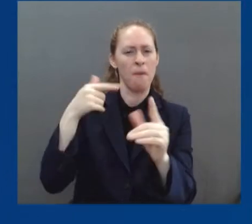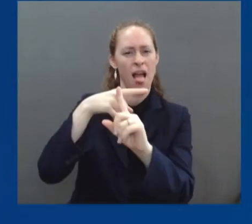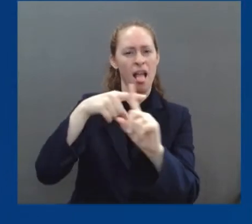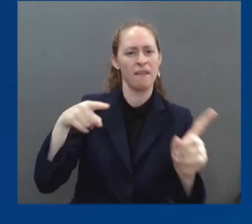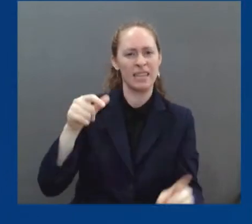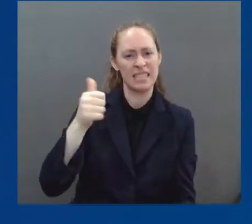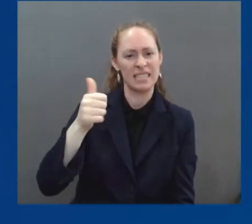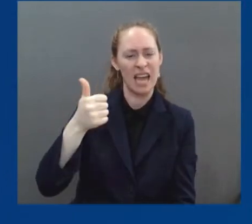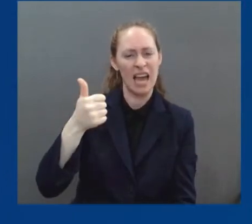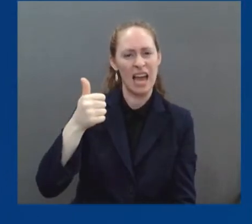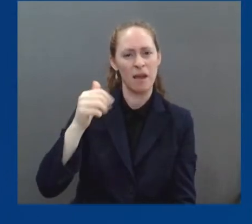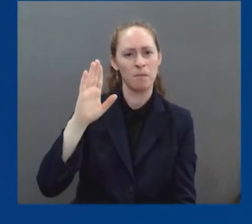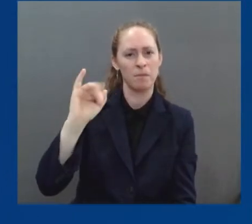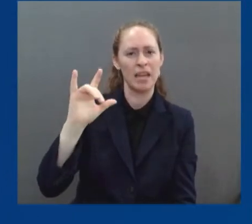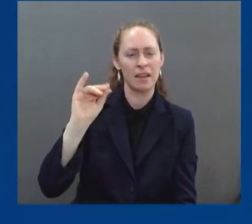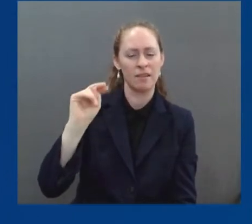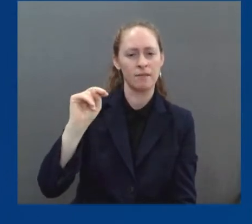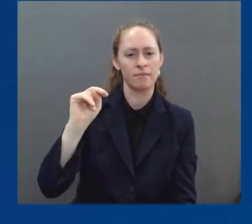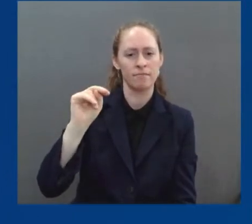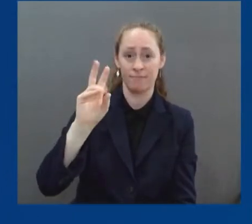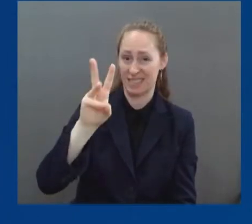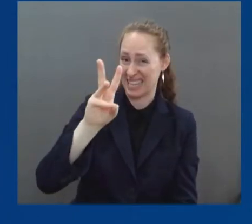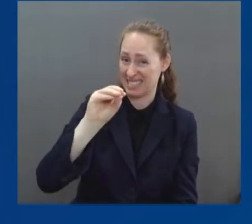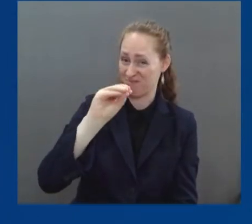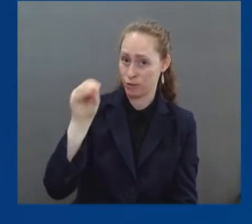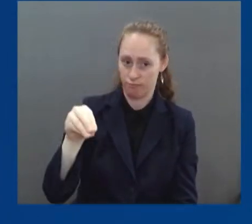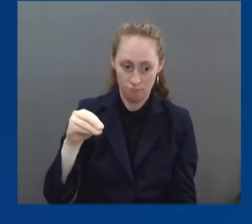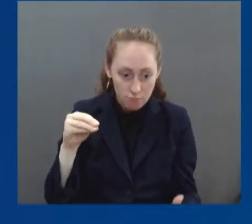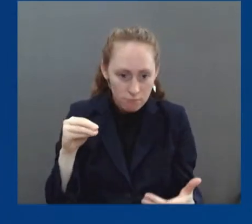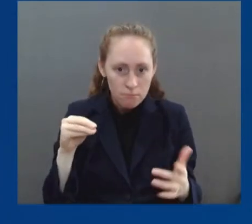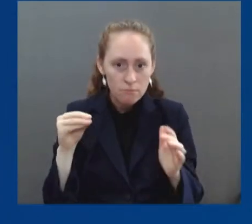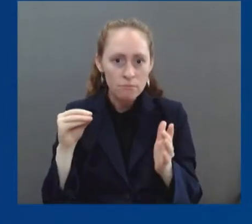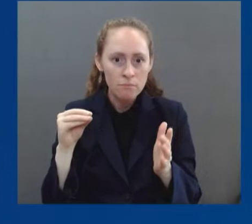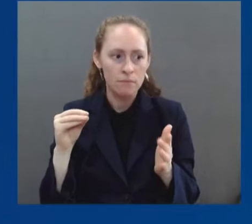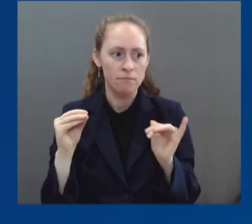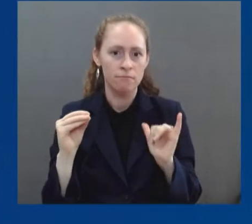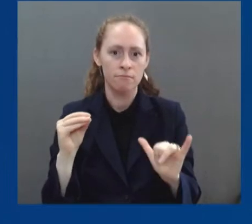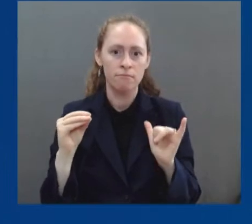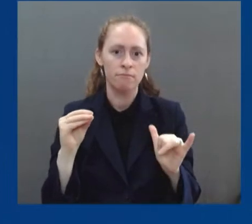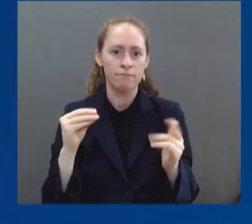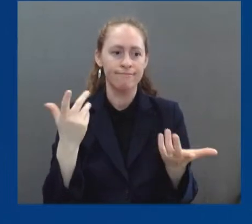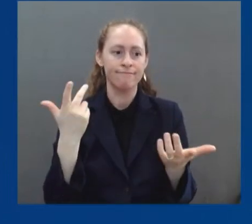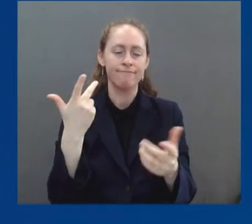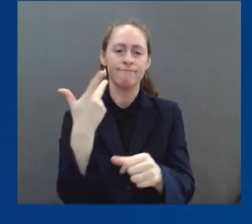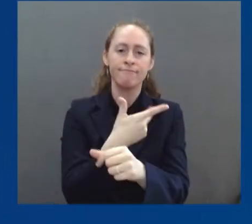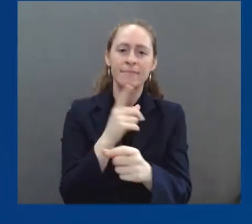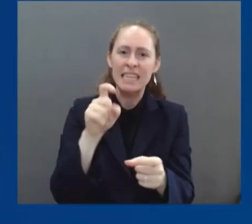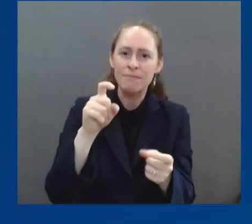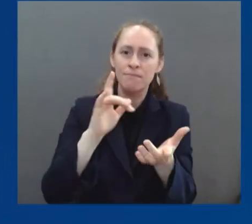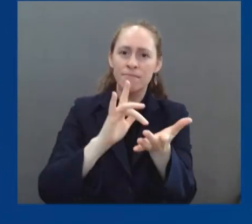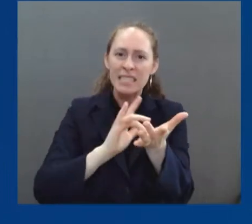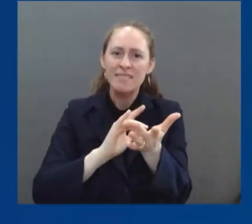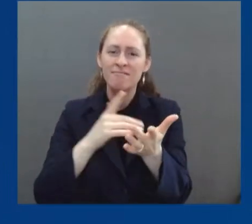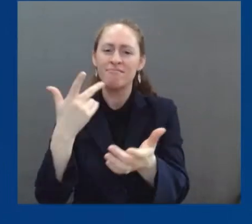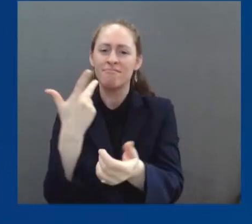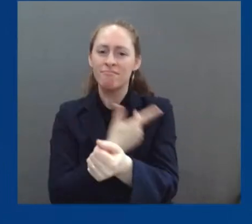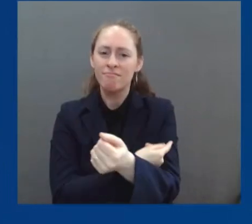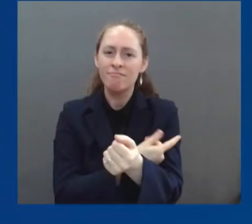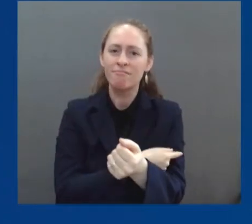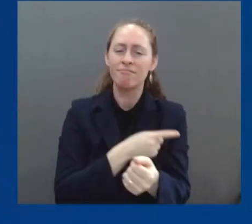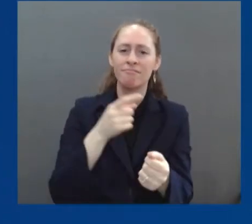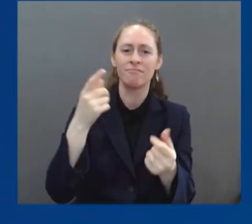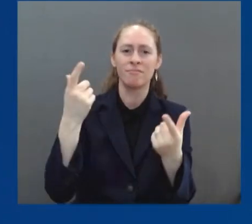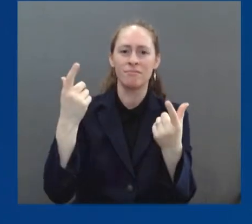It's for vaccines, therapeutics, and tests. The $10 billion for domestic efforts funds some of these